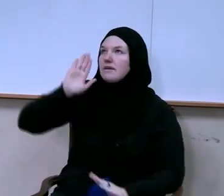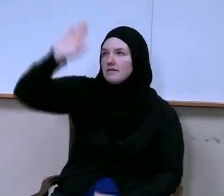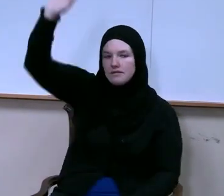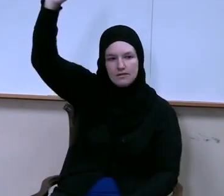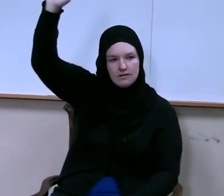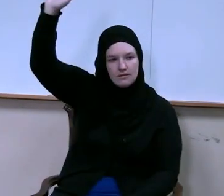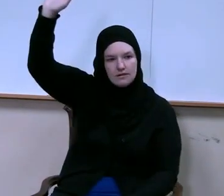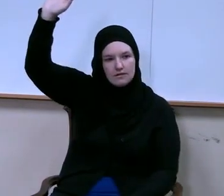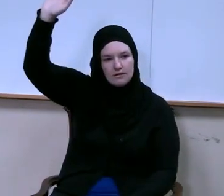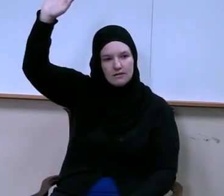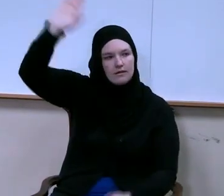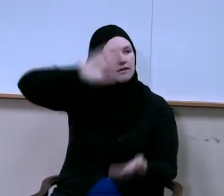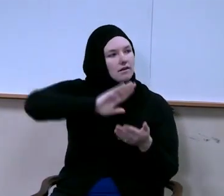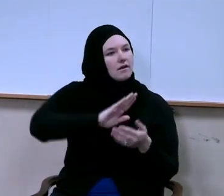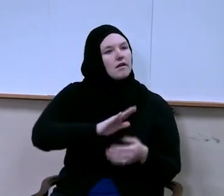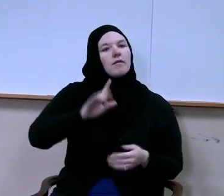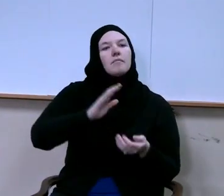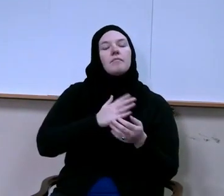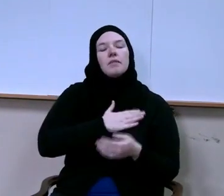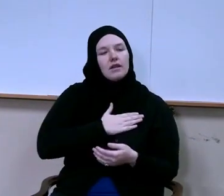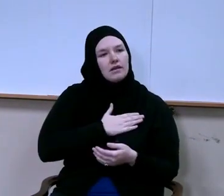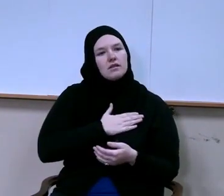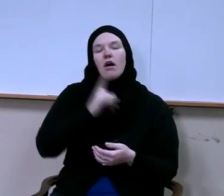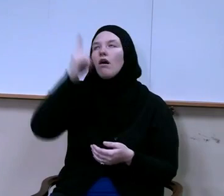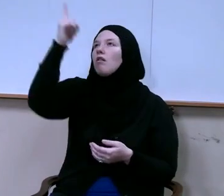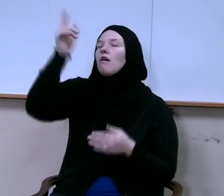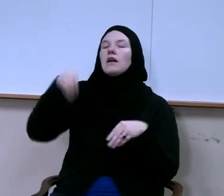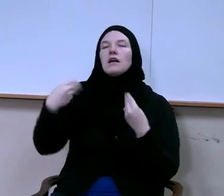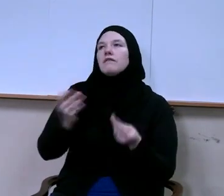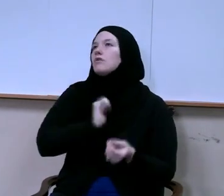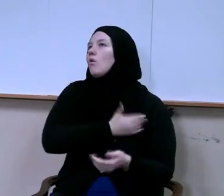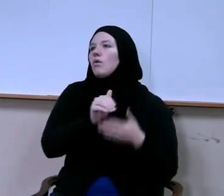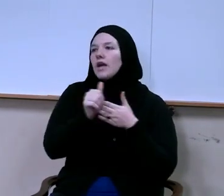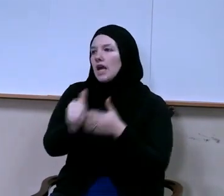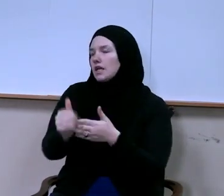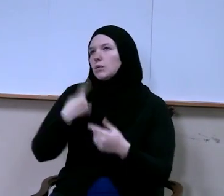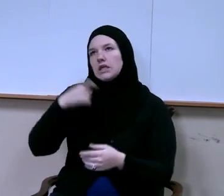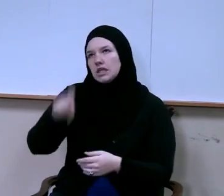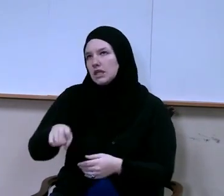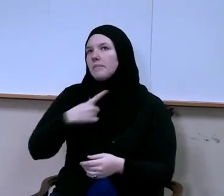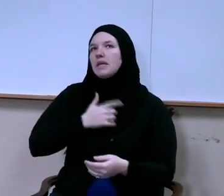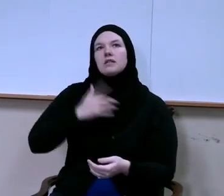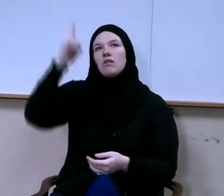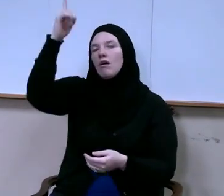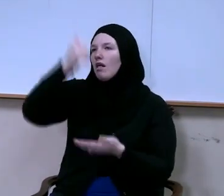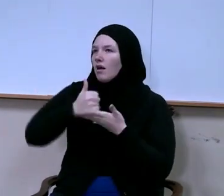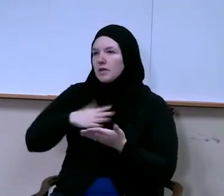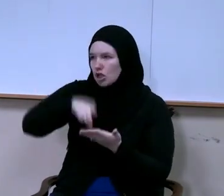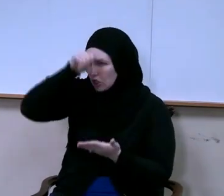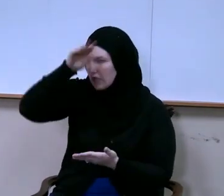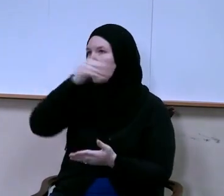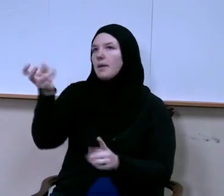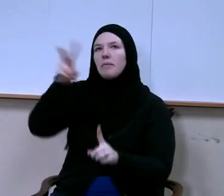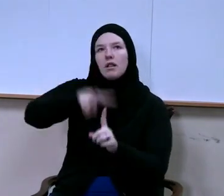Rabbani. You become godly. May Allah subhanahu wa ta'ala give us all the guidance we need and help us learn it and help